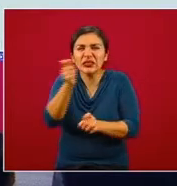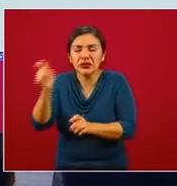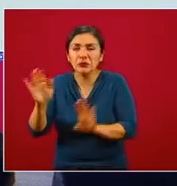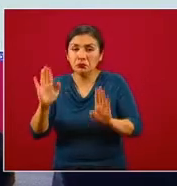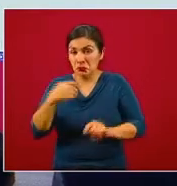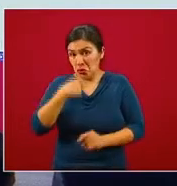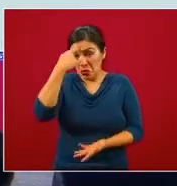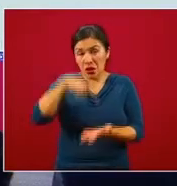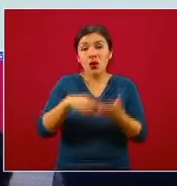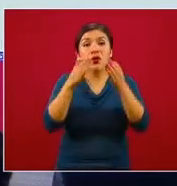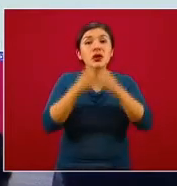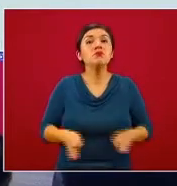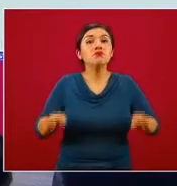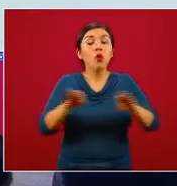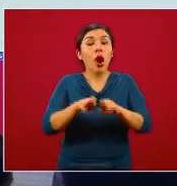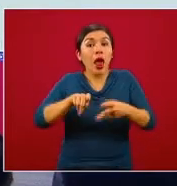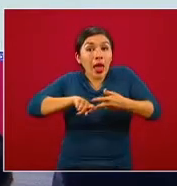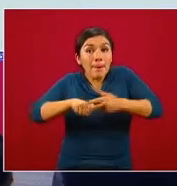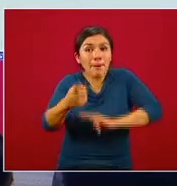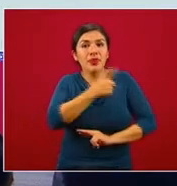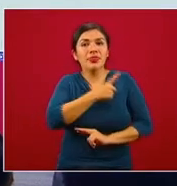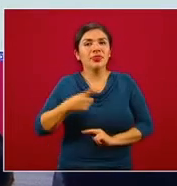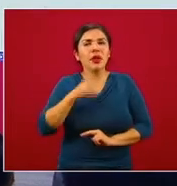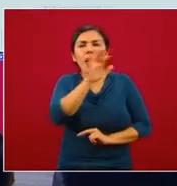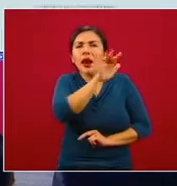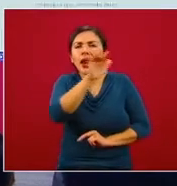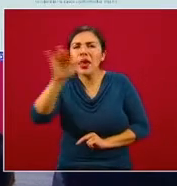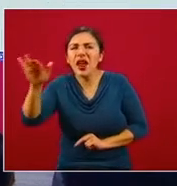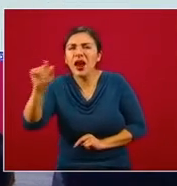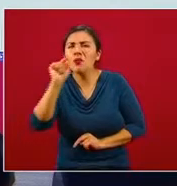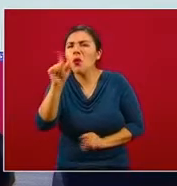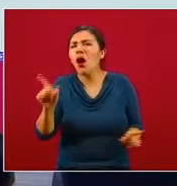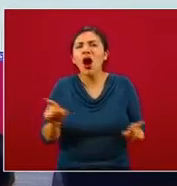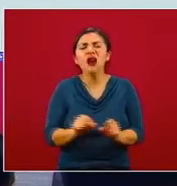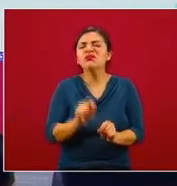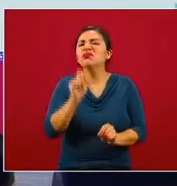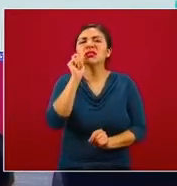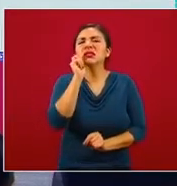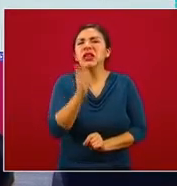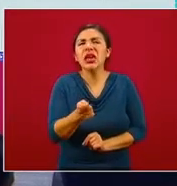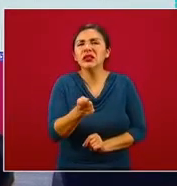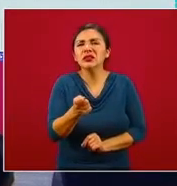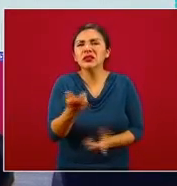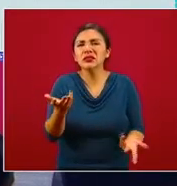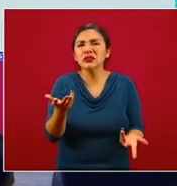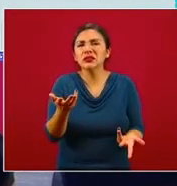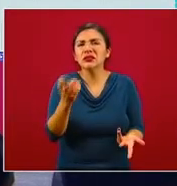So everyone who is listening can visit the website and browse together with us.